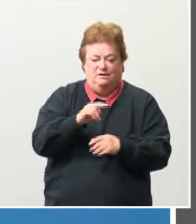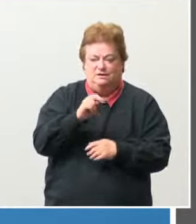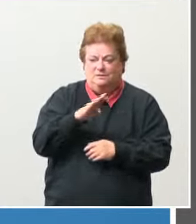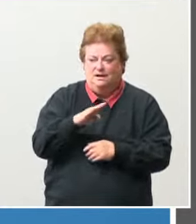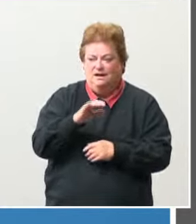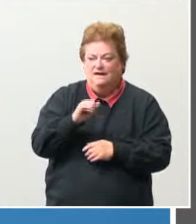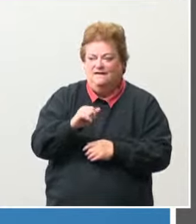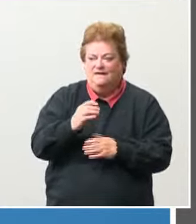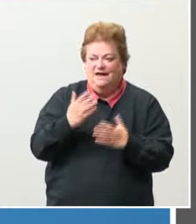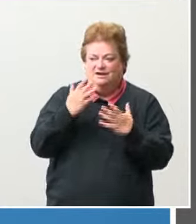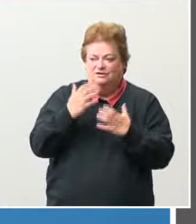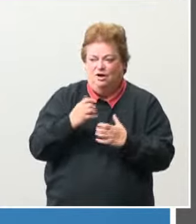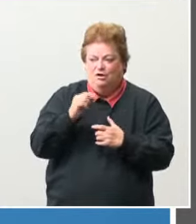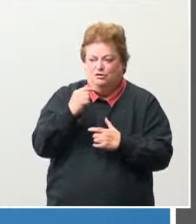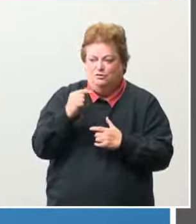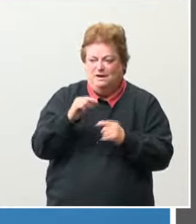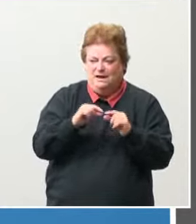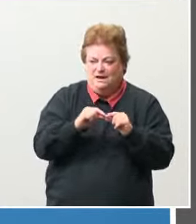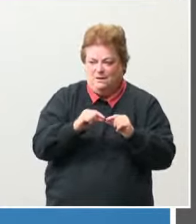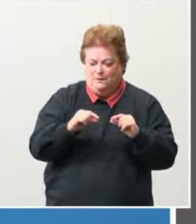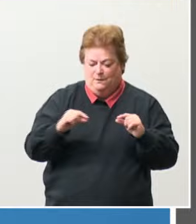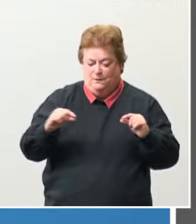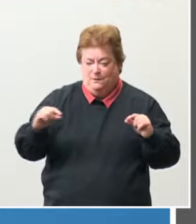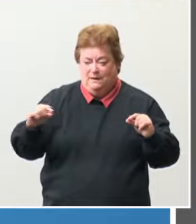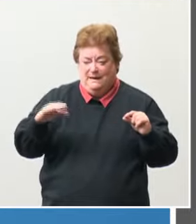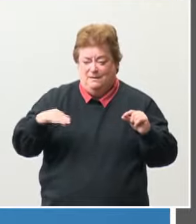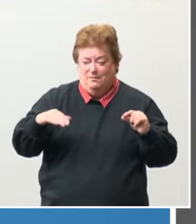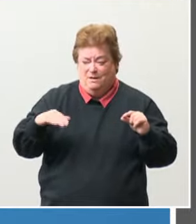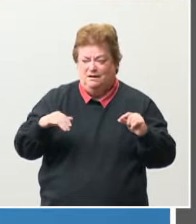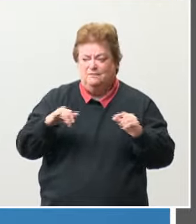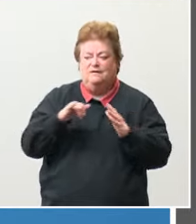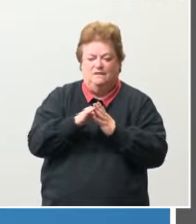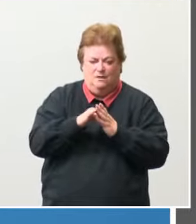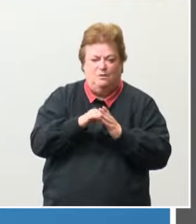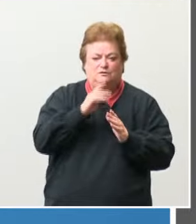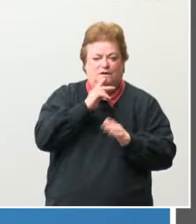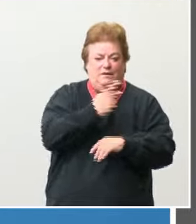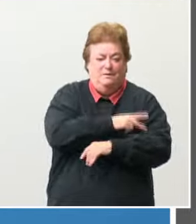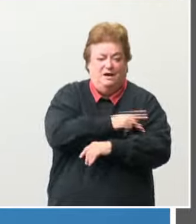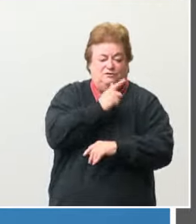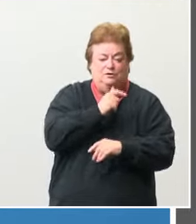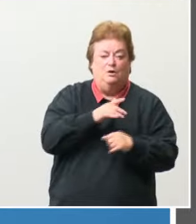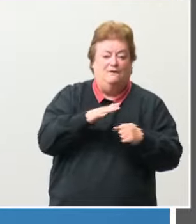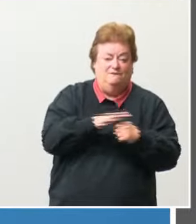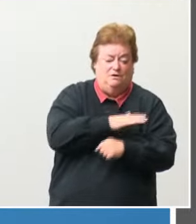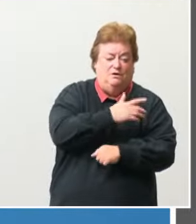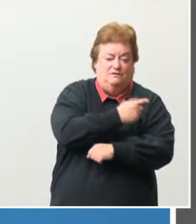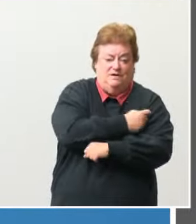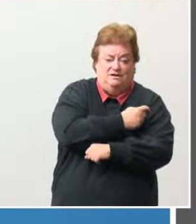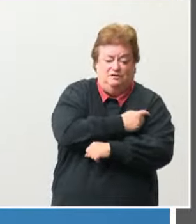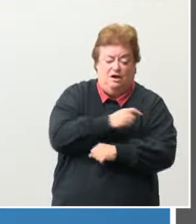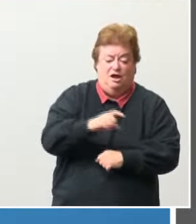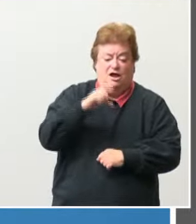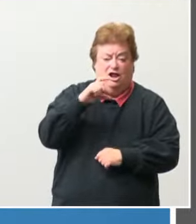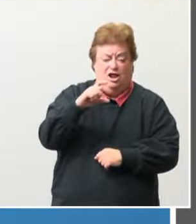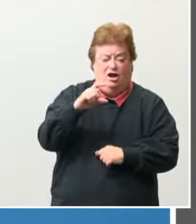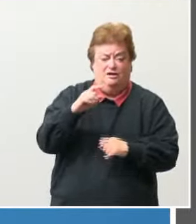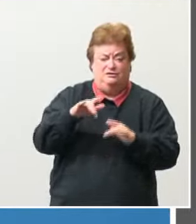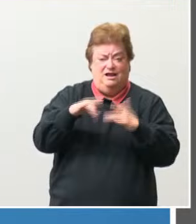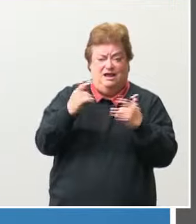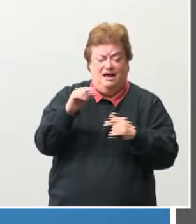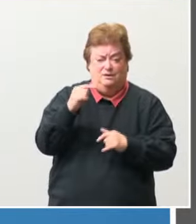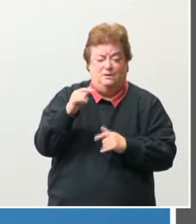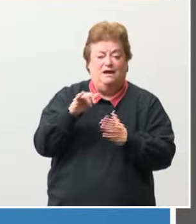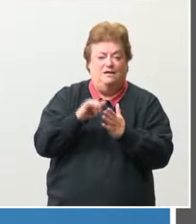slim dark green area along the bottom are patients who are fully vaccinated. The large light green area